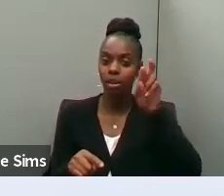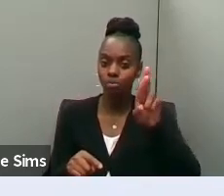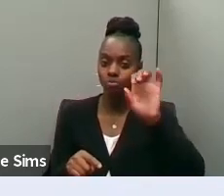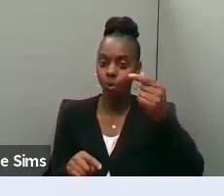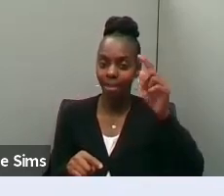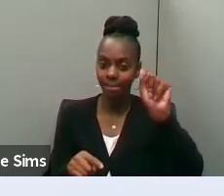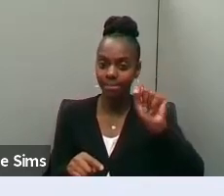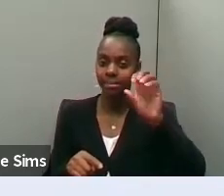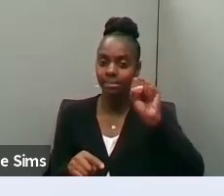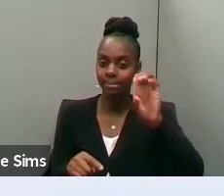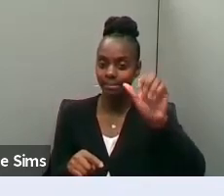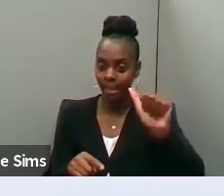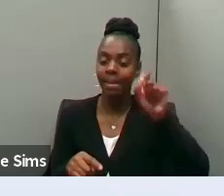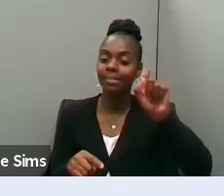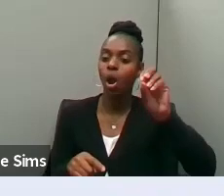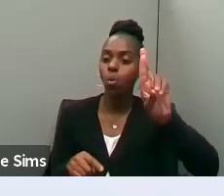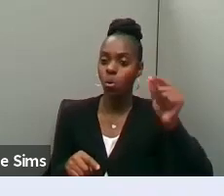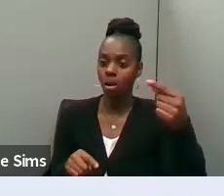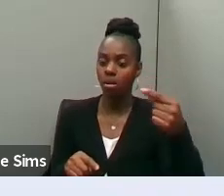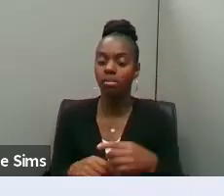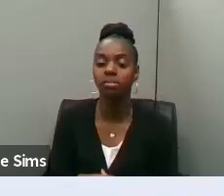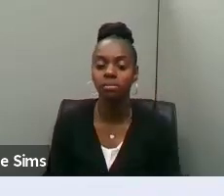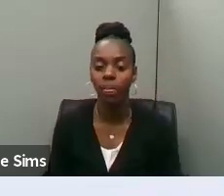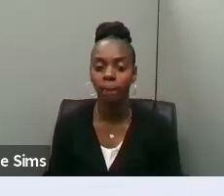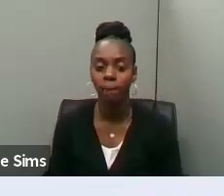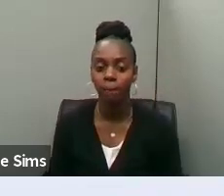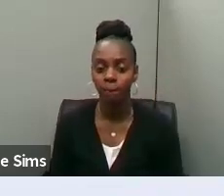www.disabilityrightsca.org. Next slide, please.